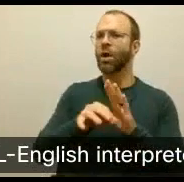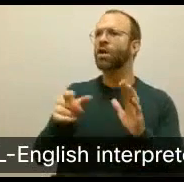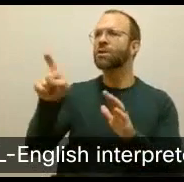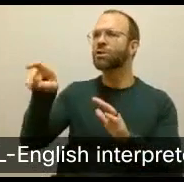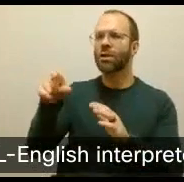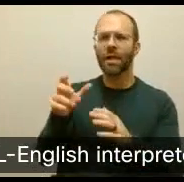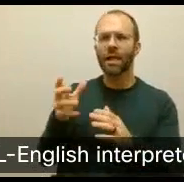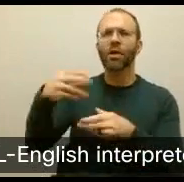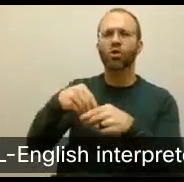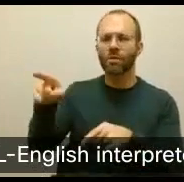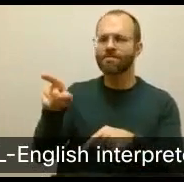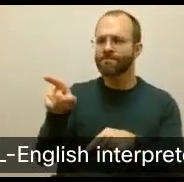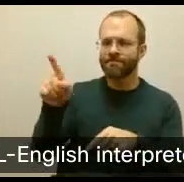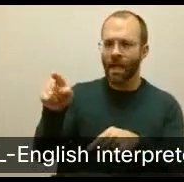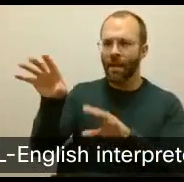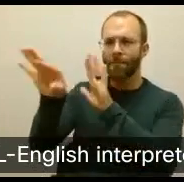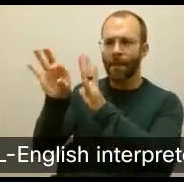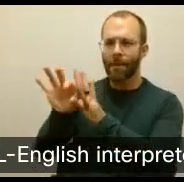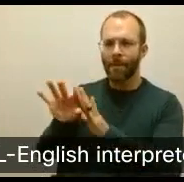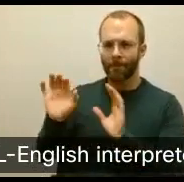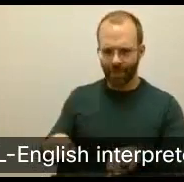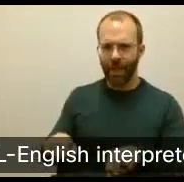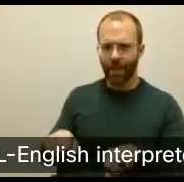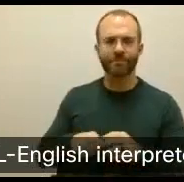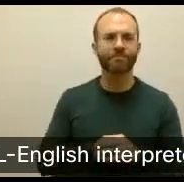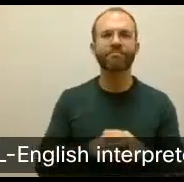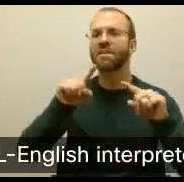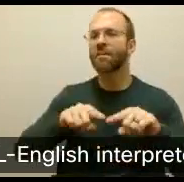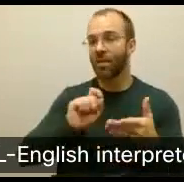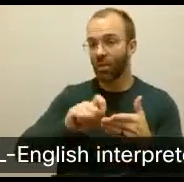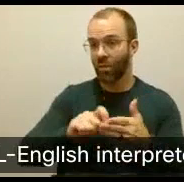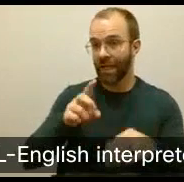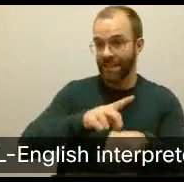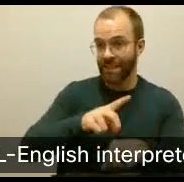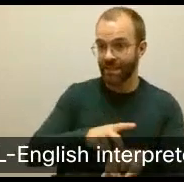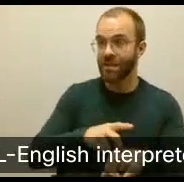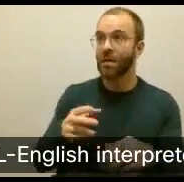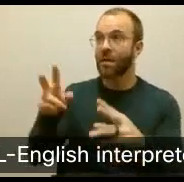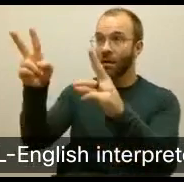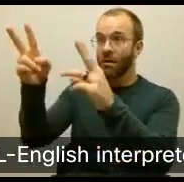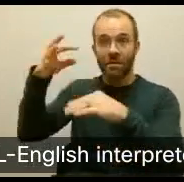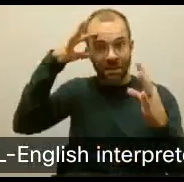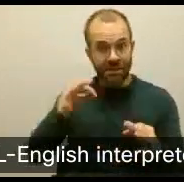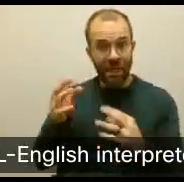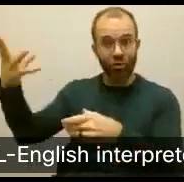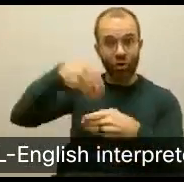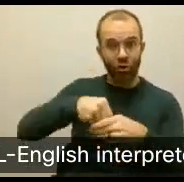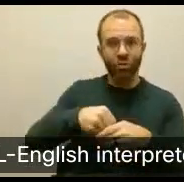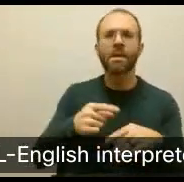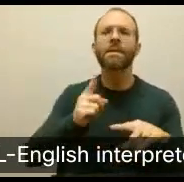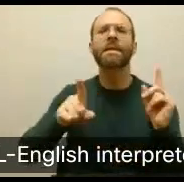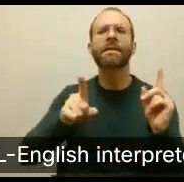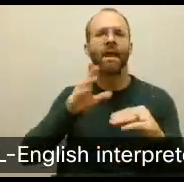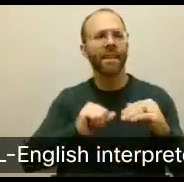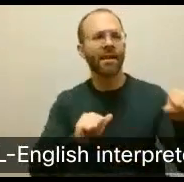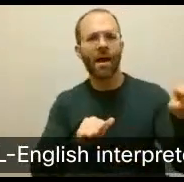their needs of the writing task. What I choose to paraphrase may differ from a source depending on